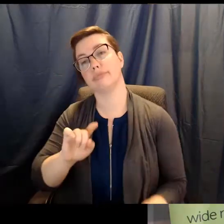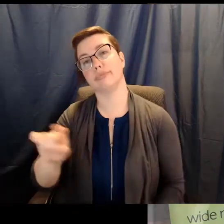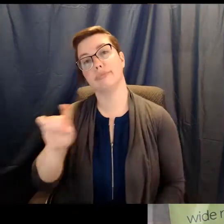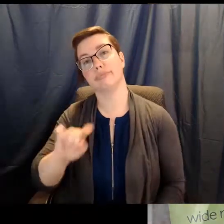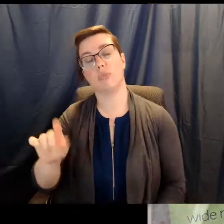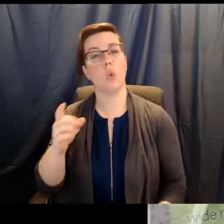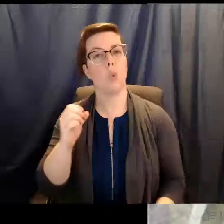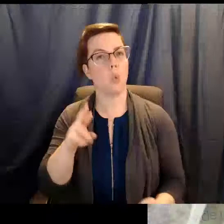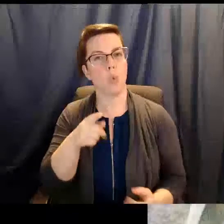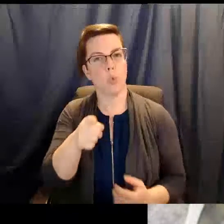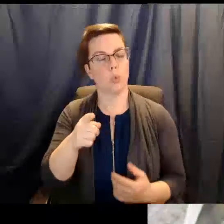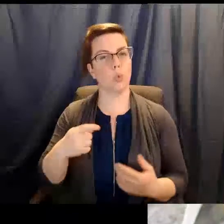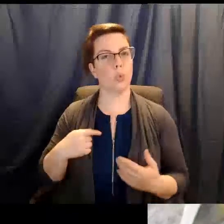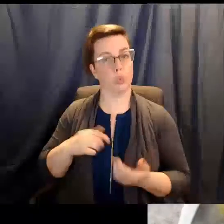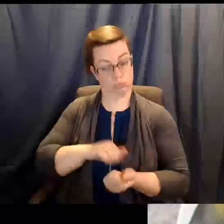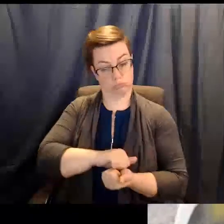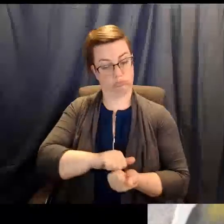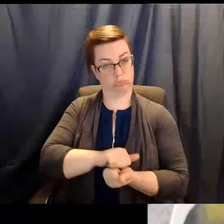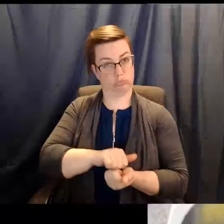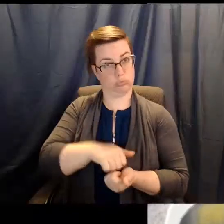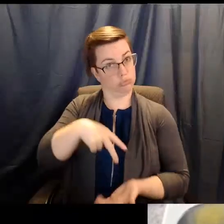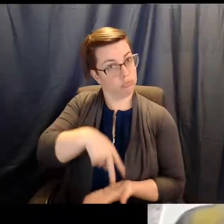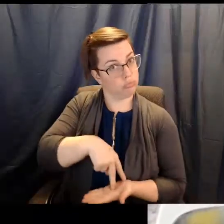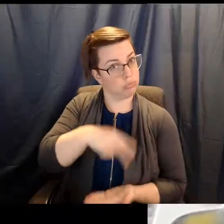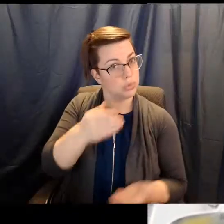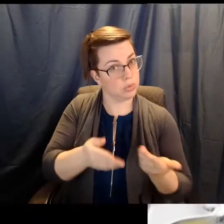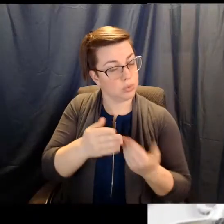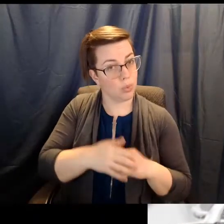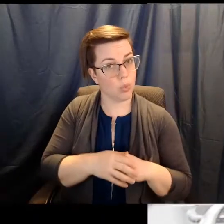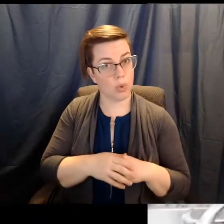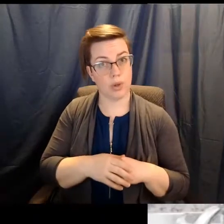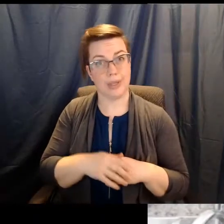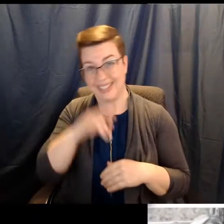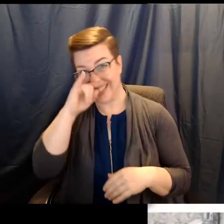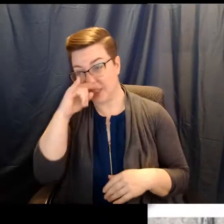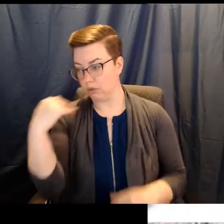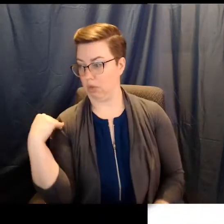been nattering at you for the last 2 hours because they want to play with you, but you have to do work?